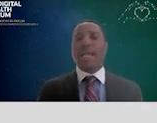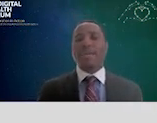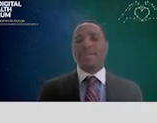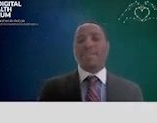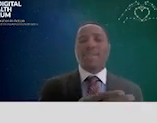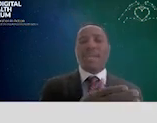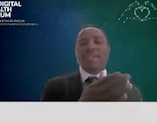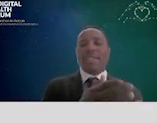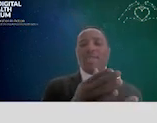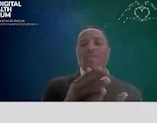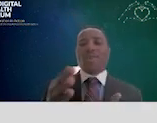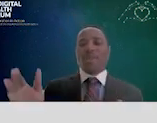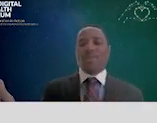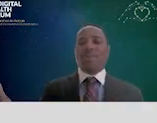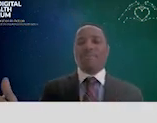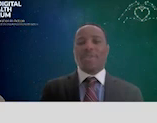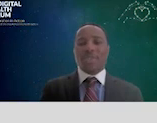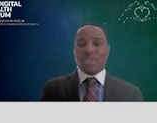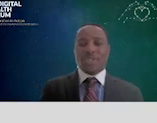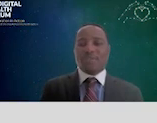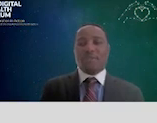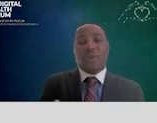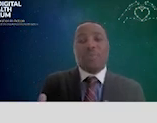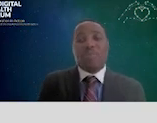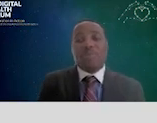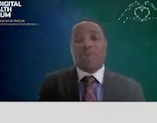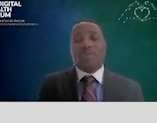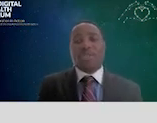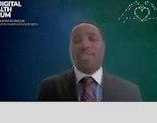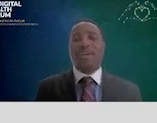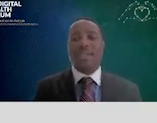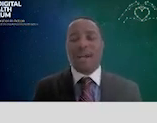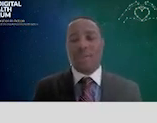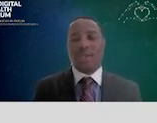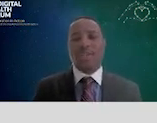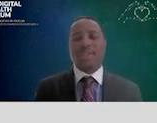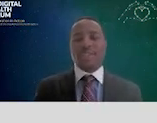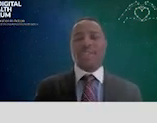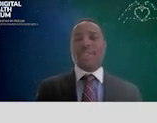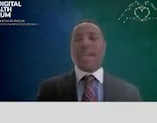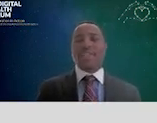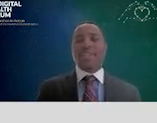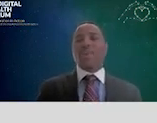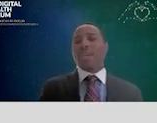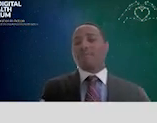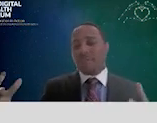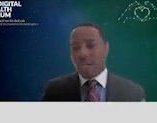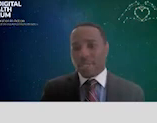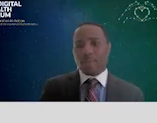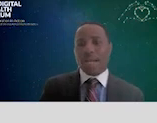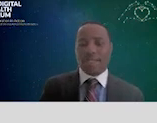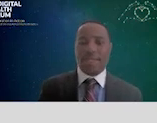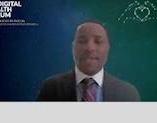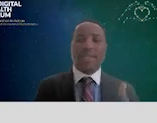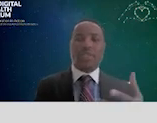we have that are attached to multiple physicians for one reason or the other, such that we can free